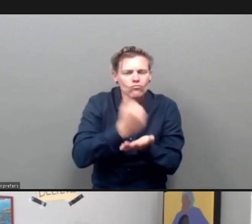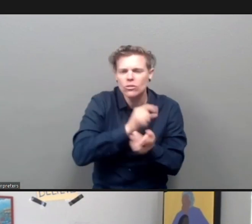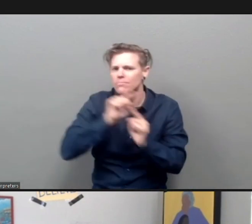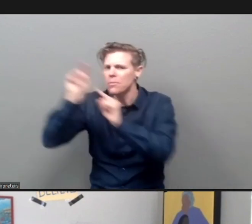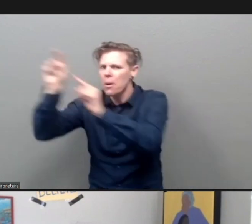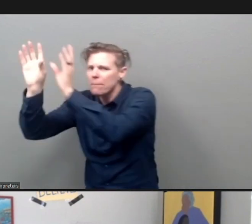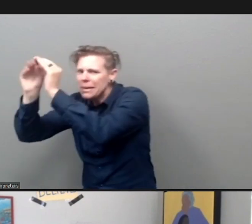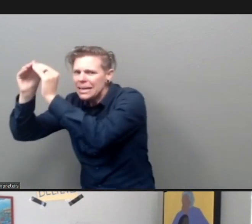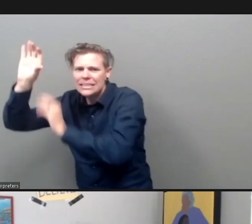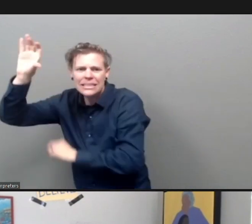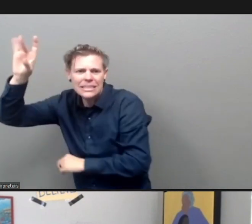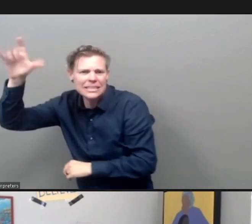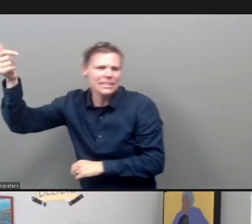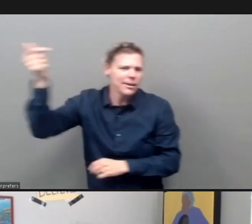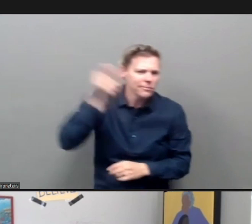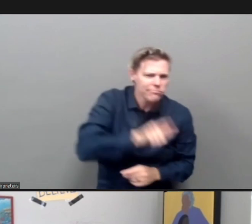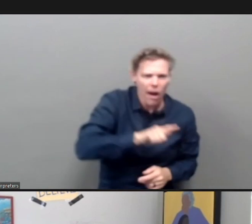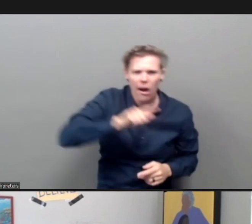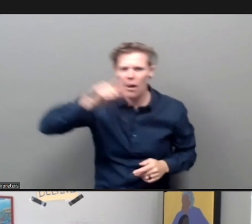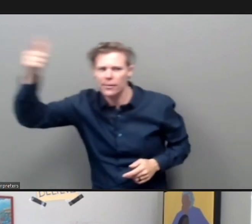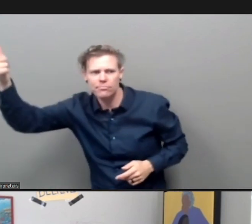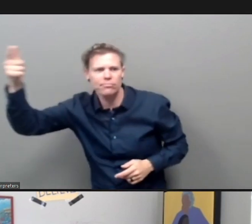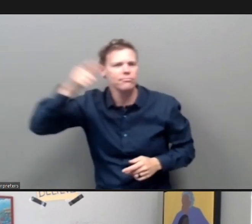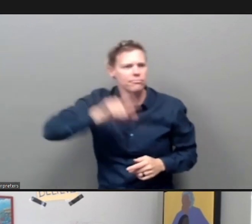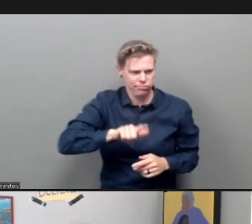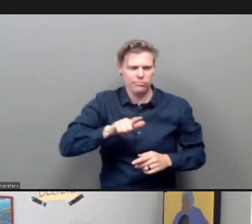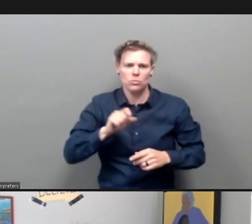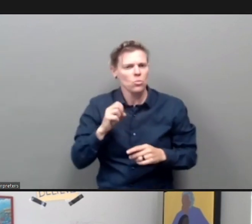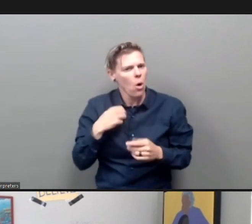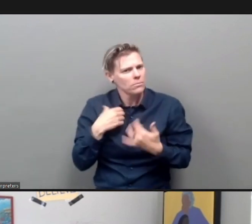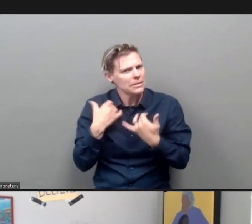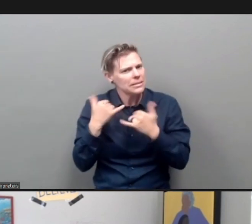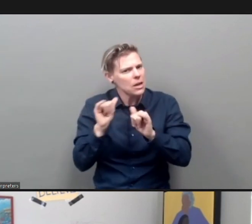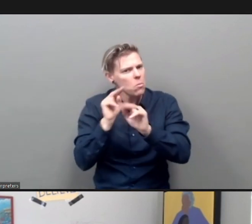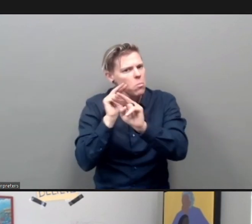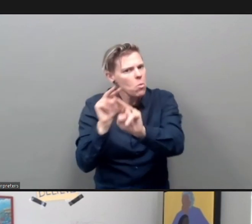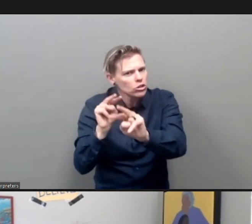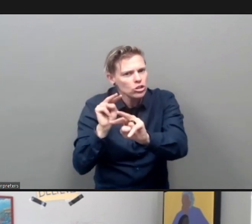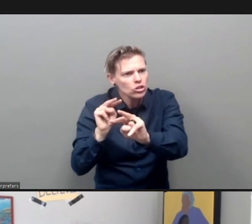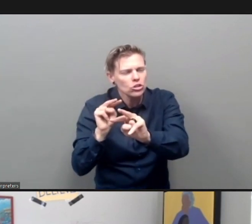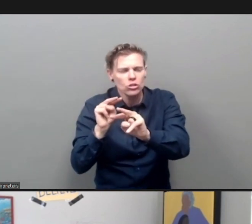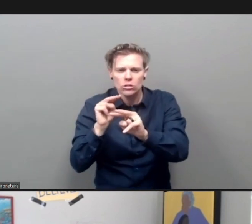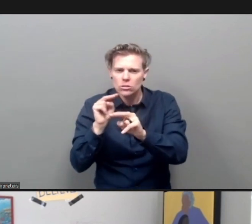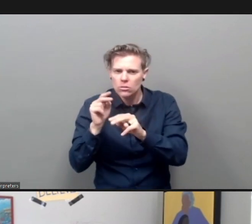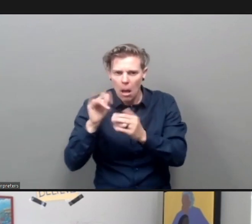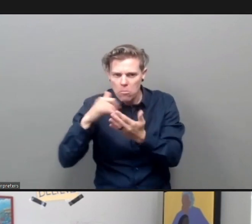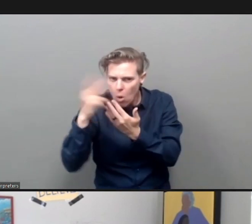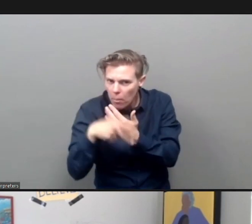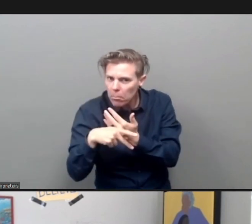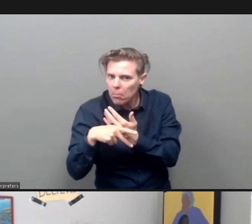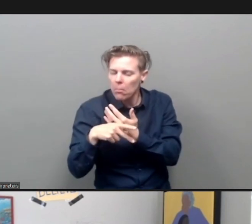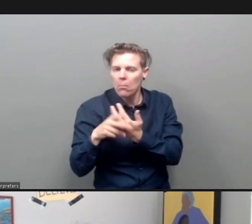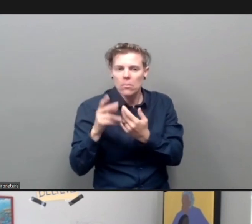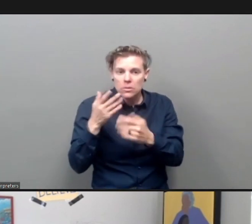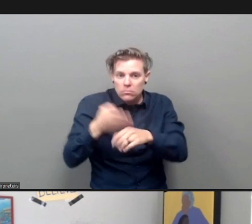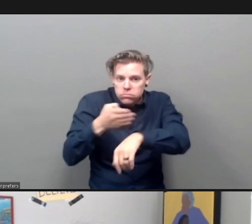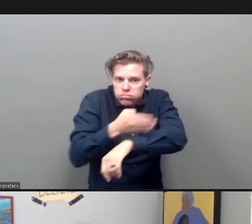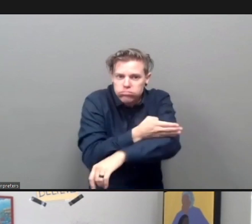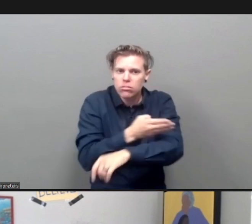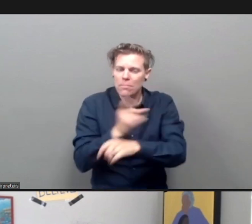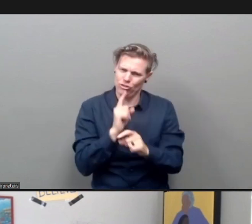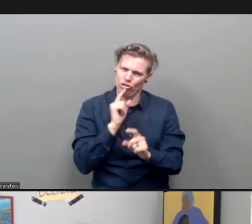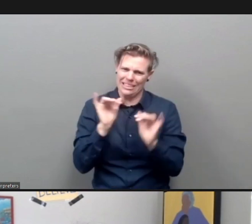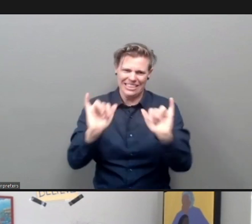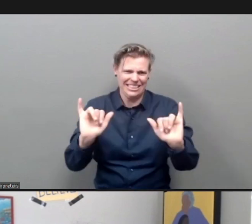we will continue to monitor it very, very closely to make sure that this truly is a safe way to keep kids in